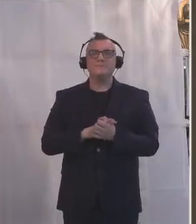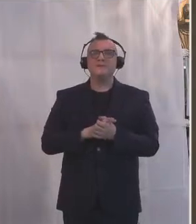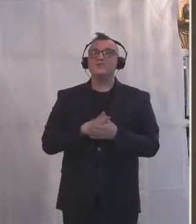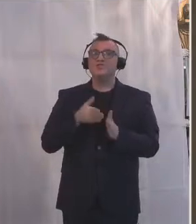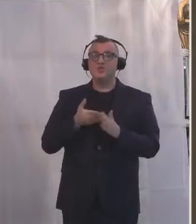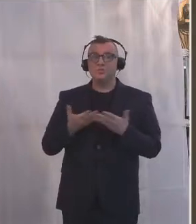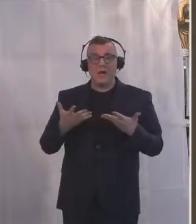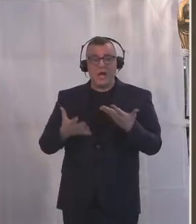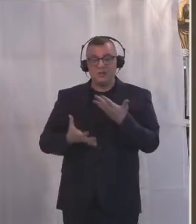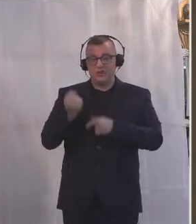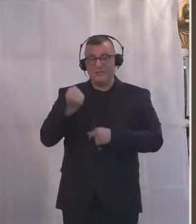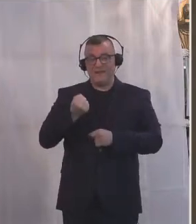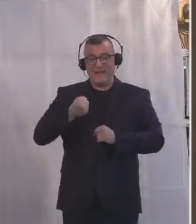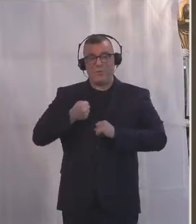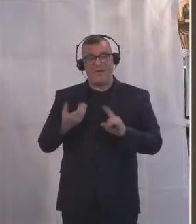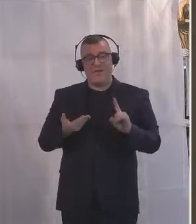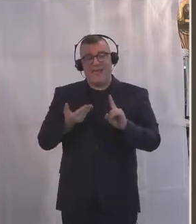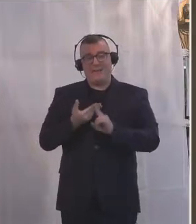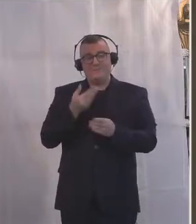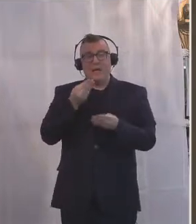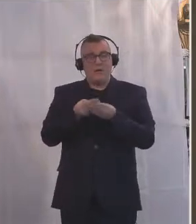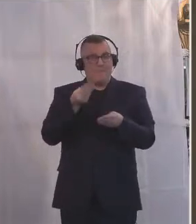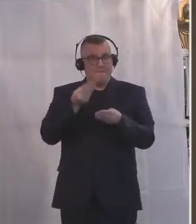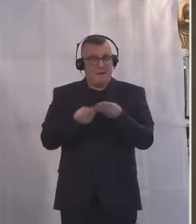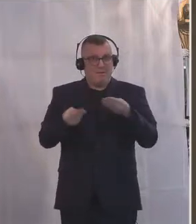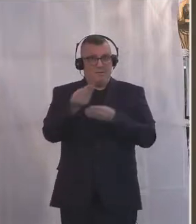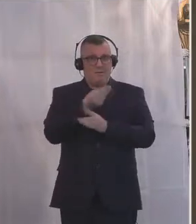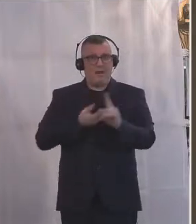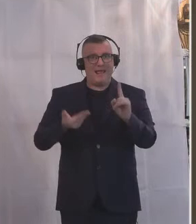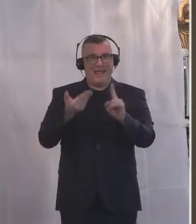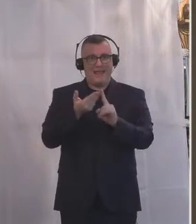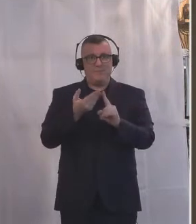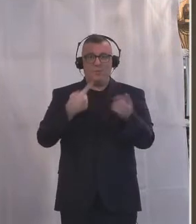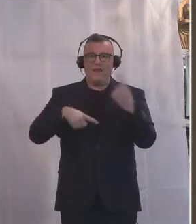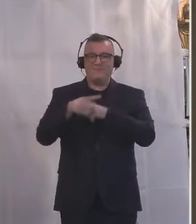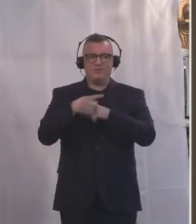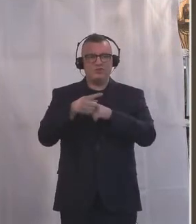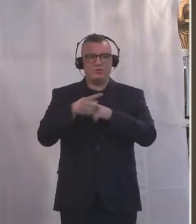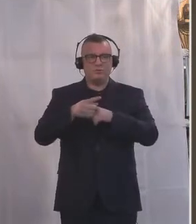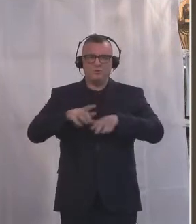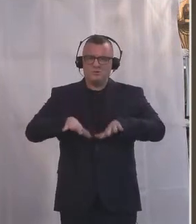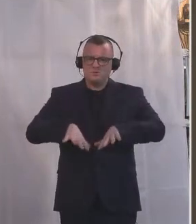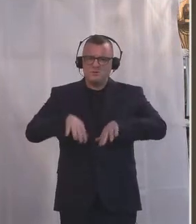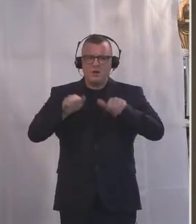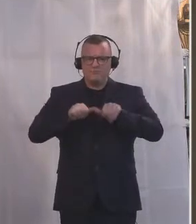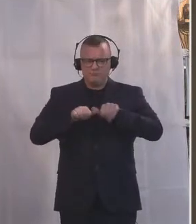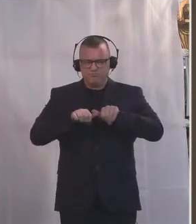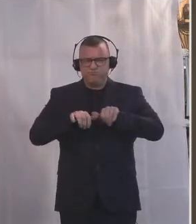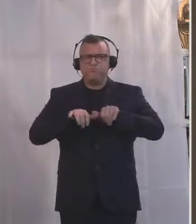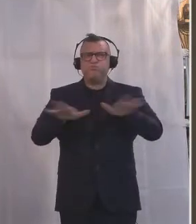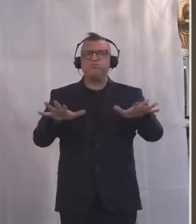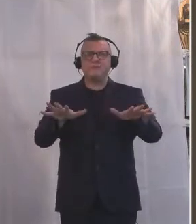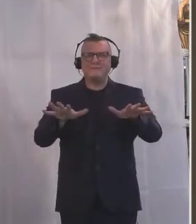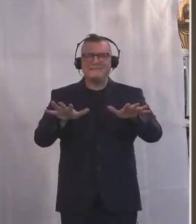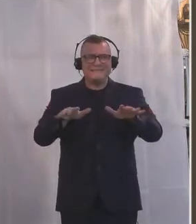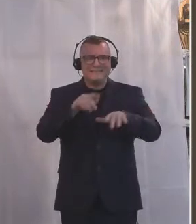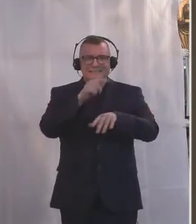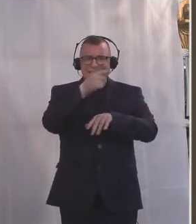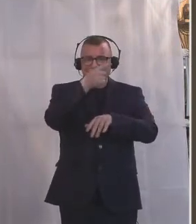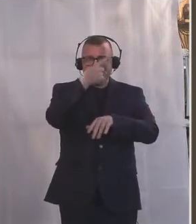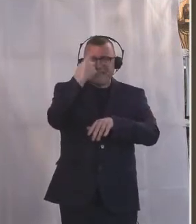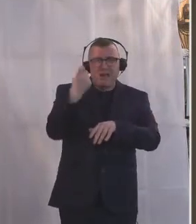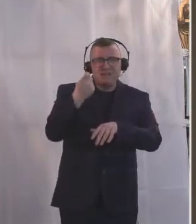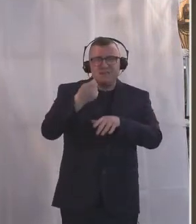our economy, we need to be able to unleash the talent and potential that is already here. We already have the talent